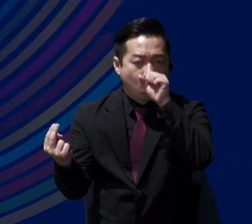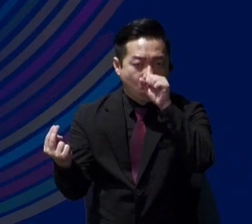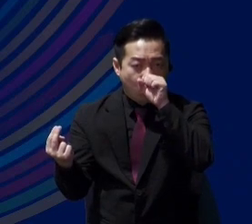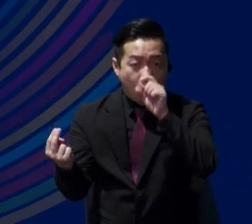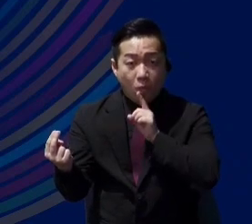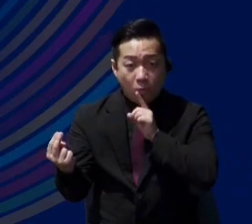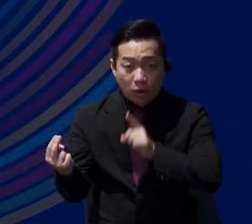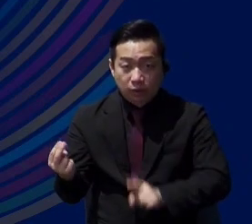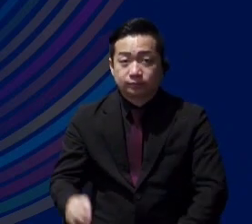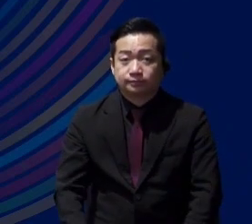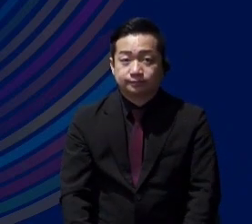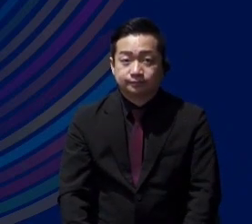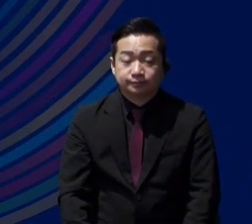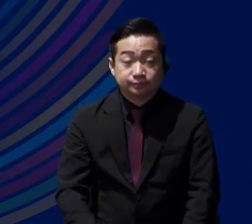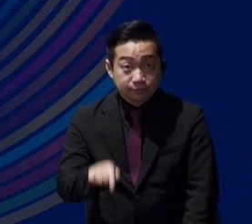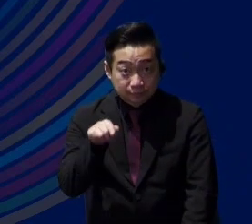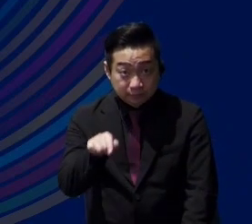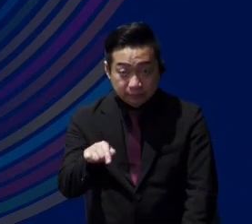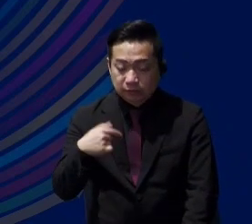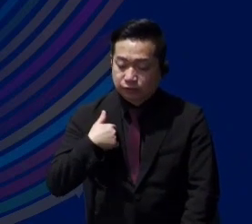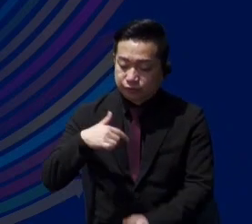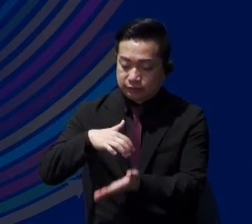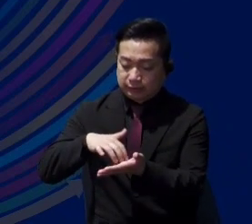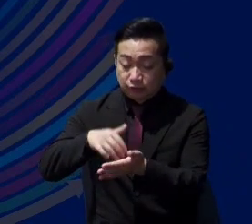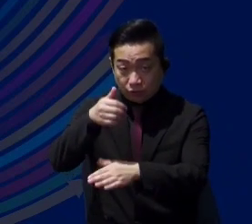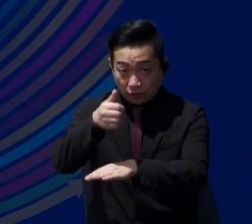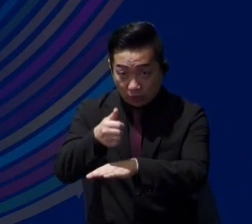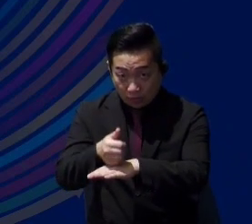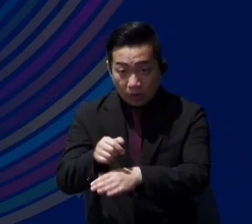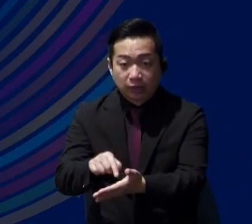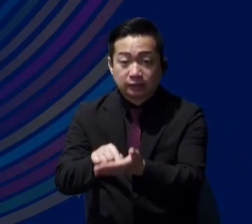have. Now let's look to